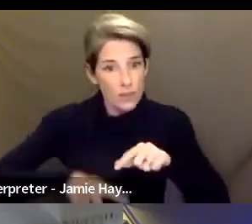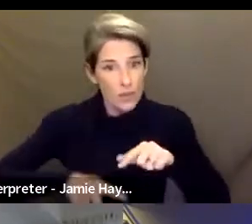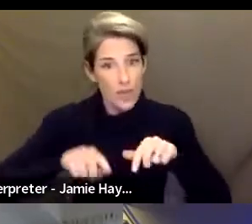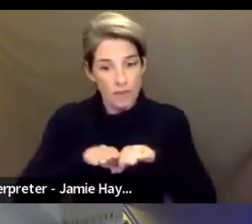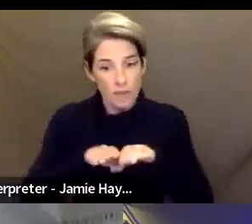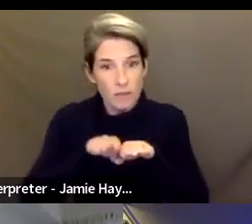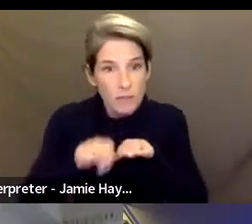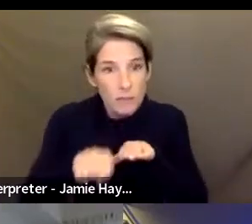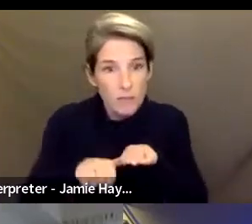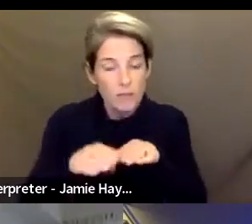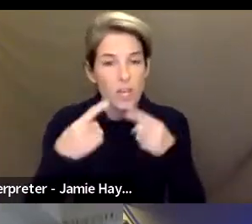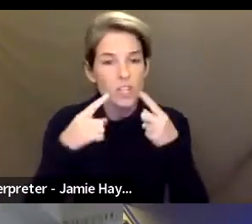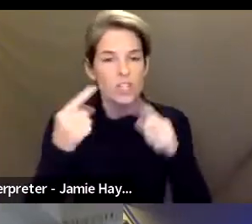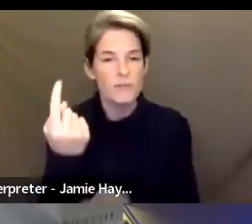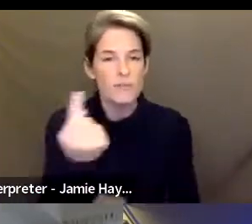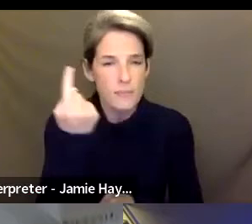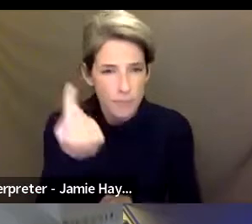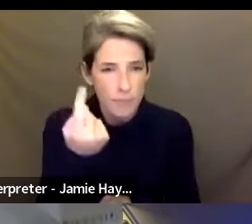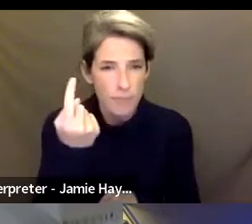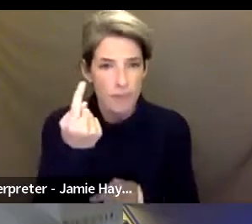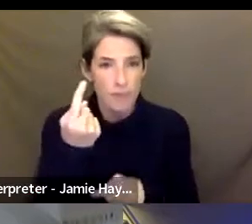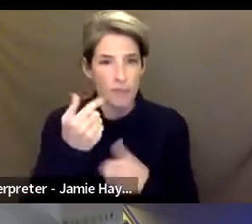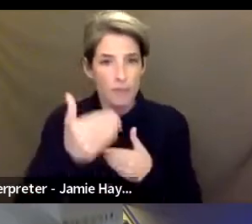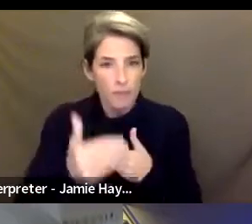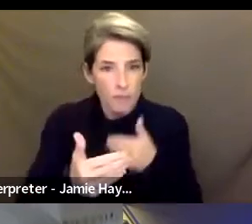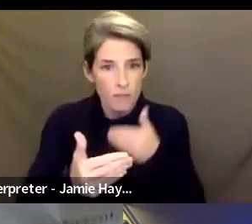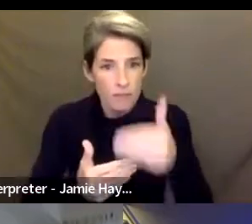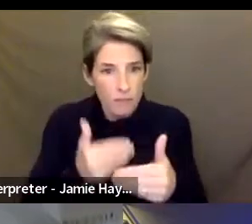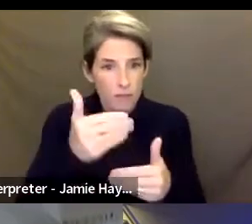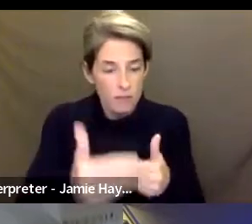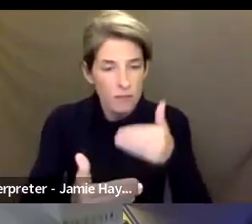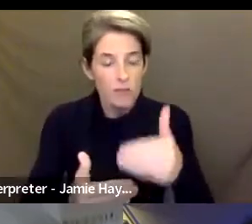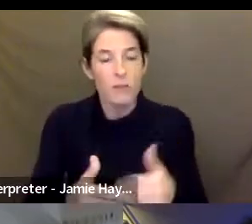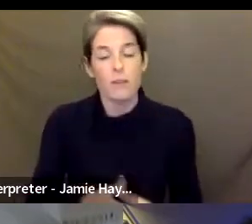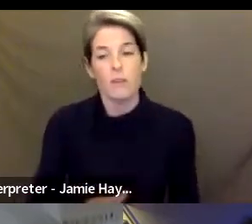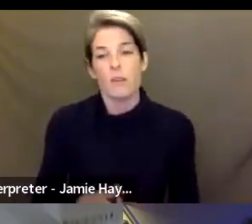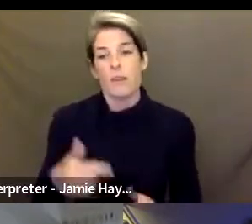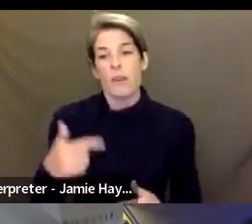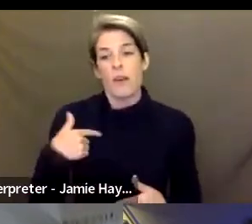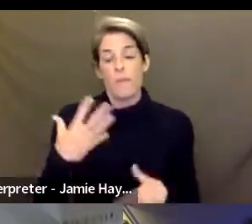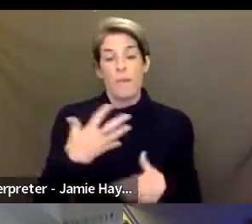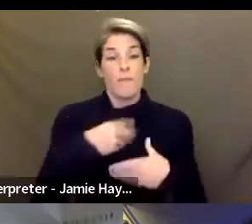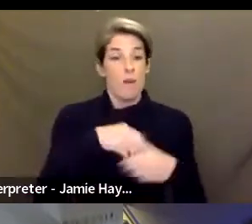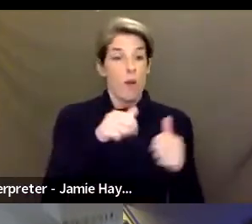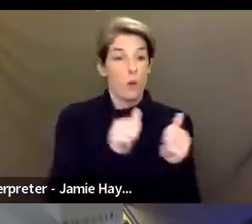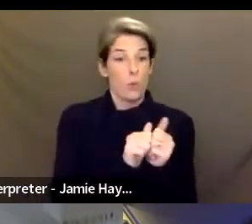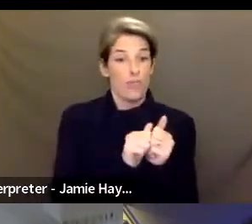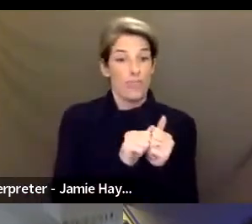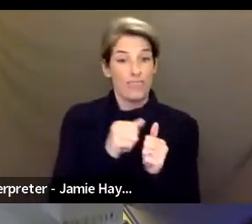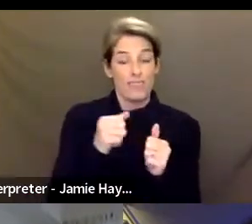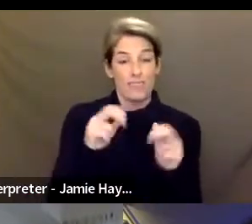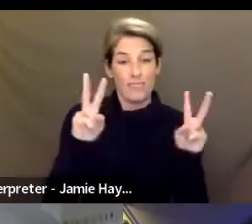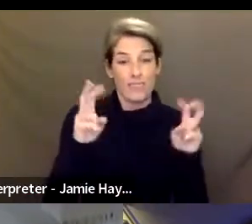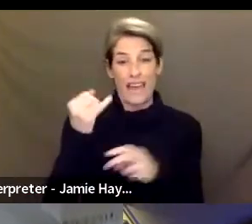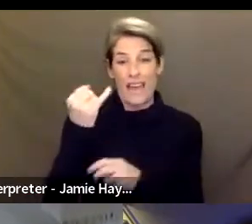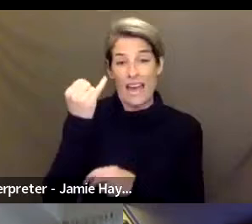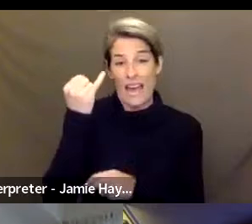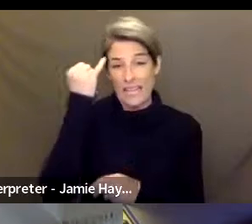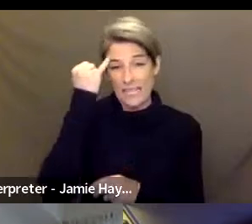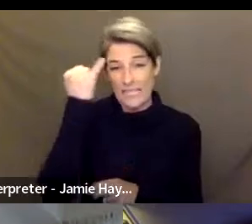You know, I do this YouTube series with Ideas Stages about accessible